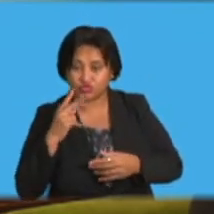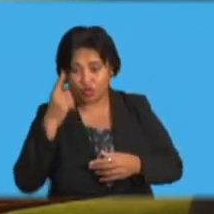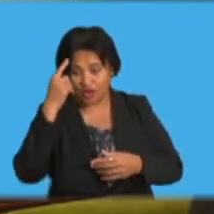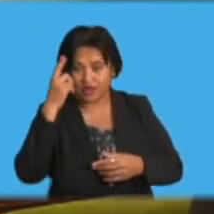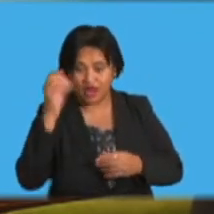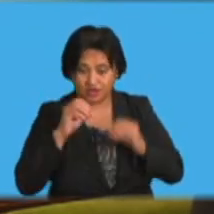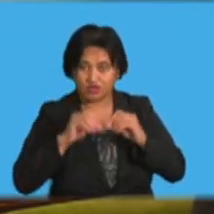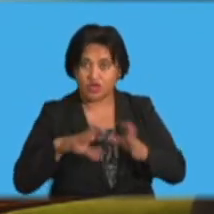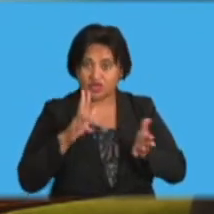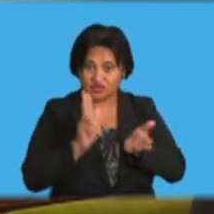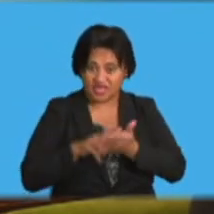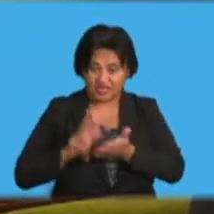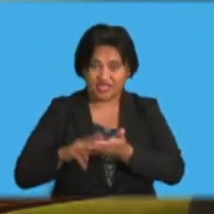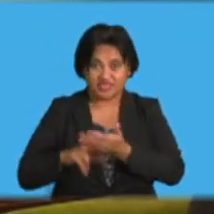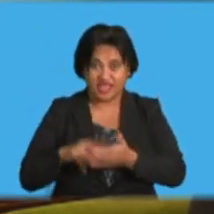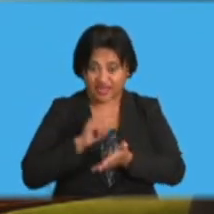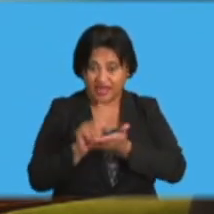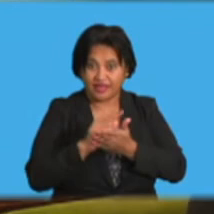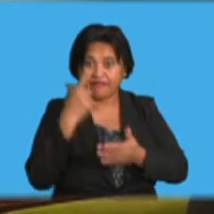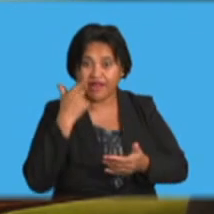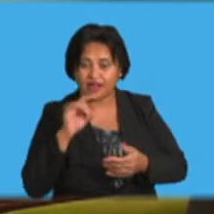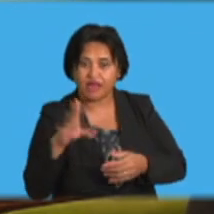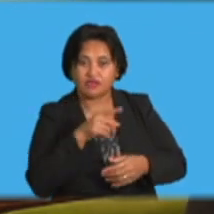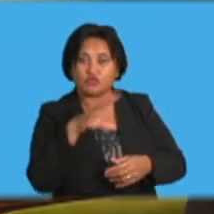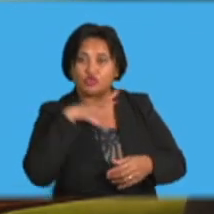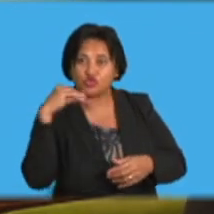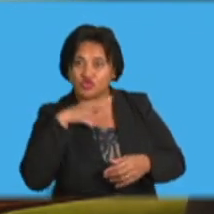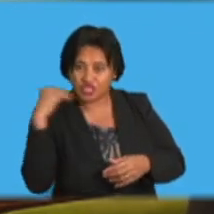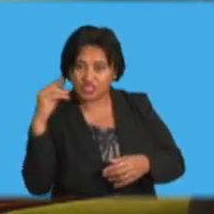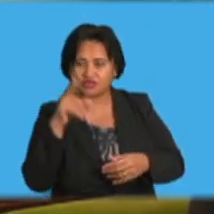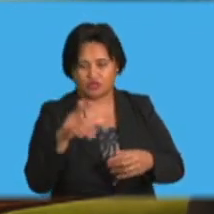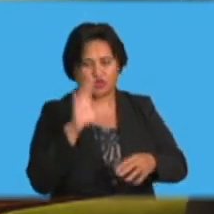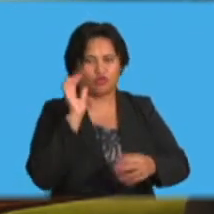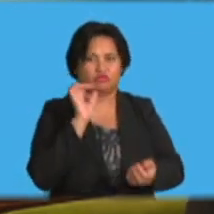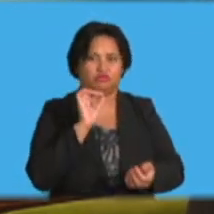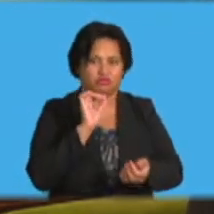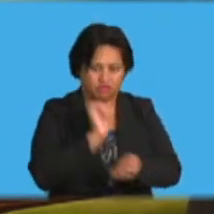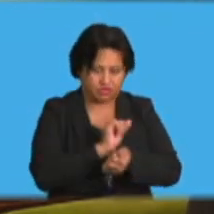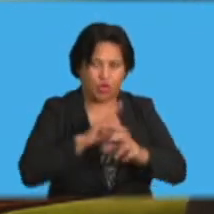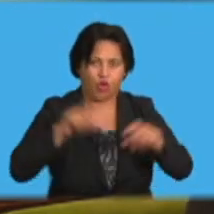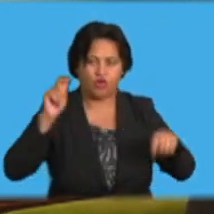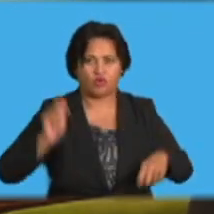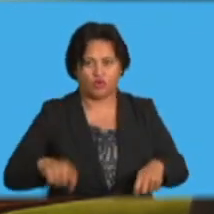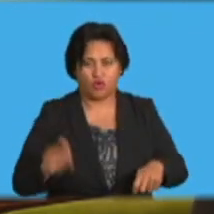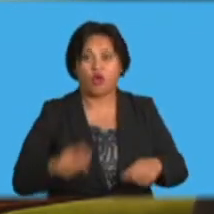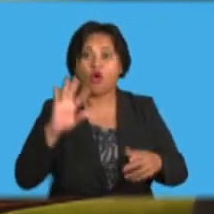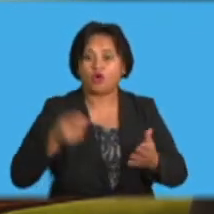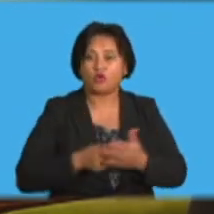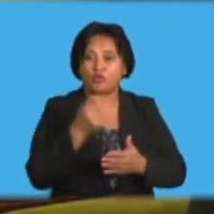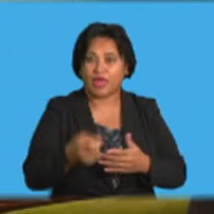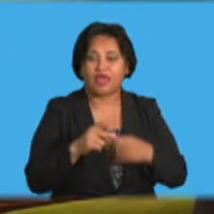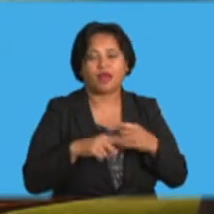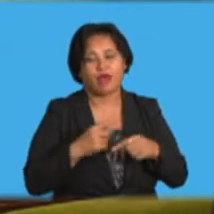of receiving the benefit is an offence, punishable by law, and will result in a requirement to pay the benefit, a fine of up to